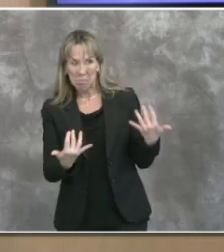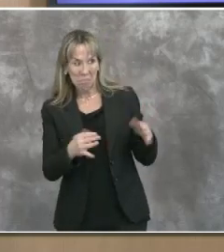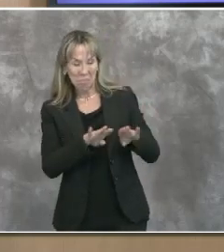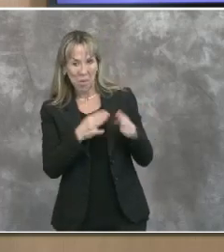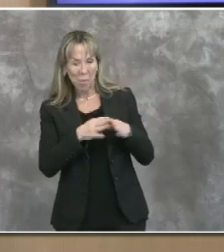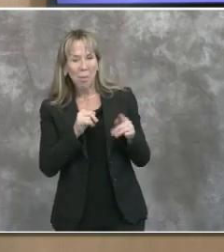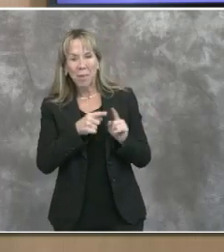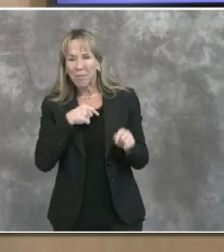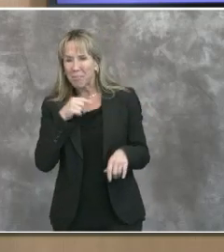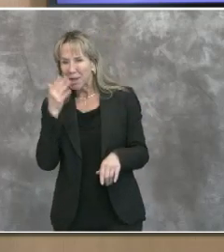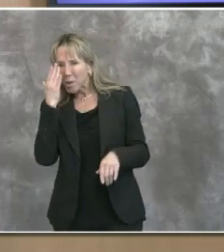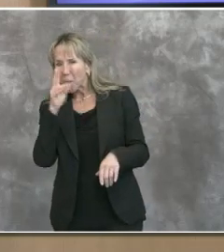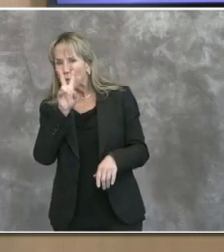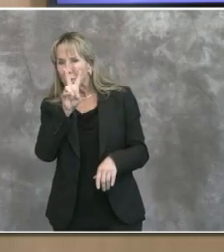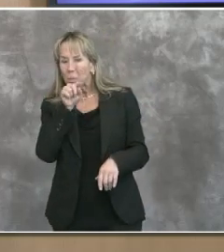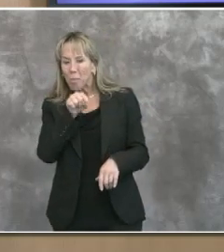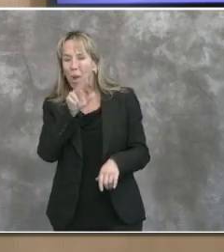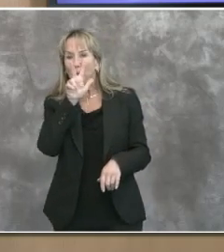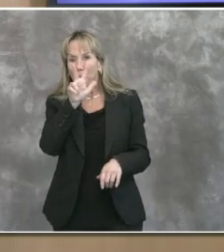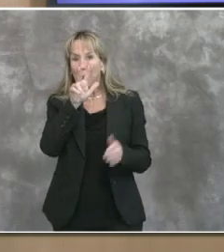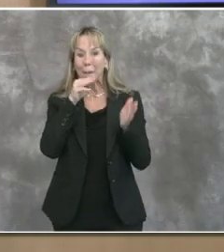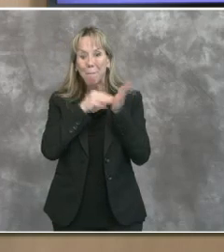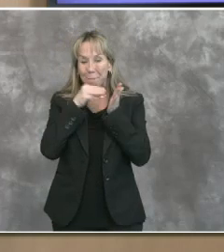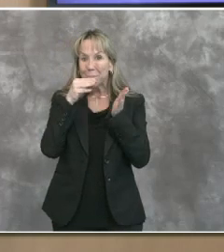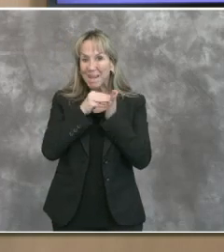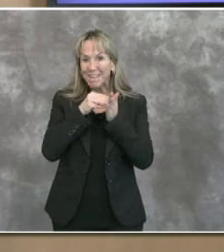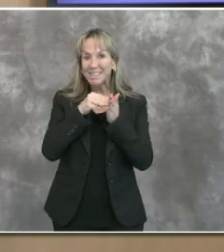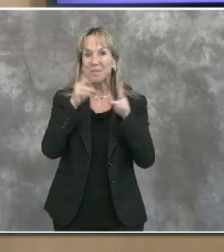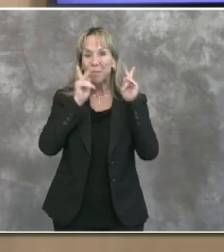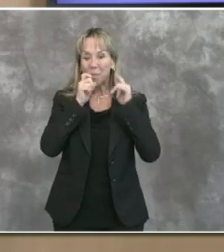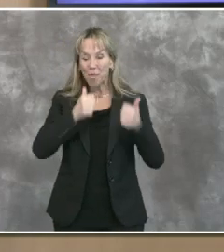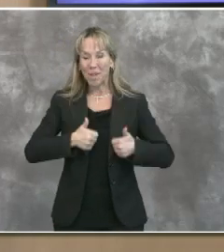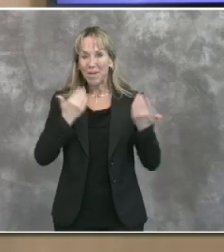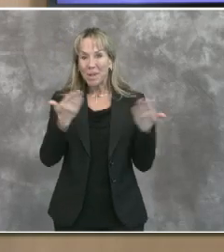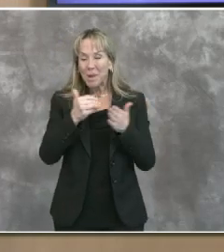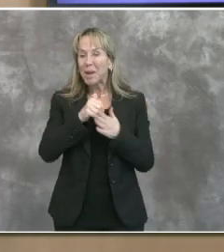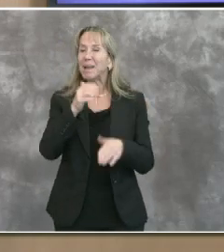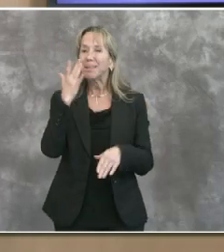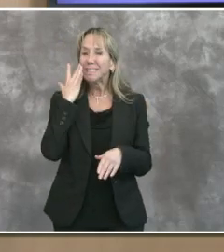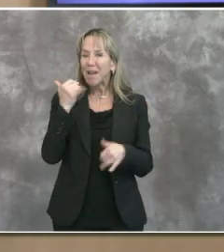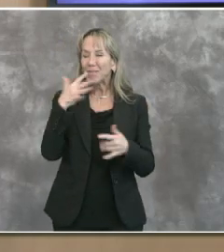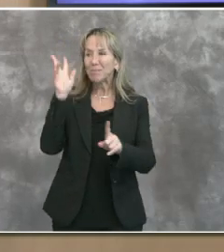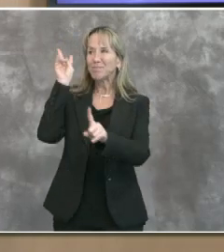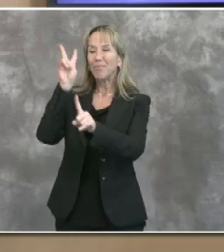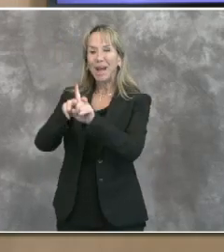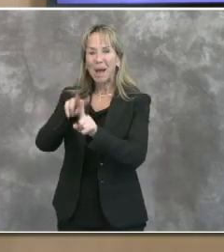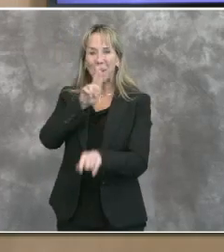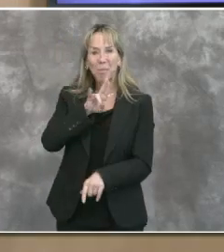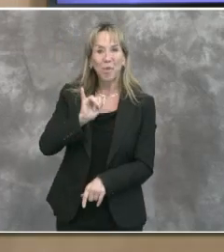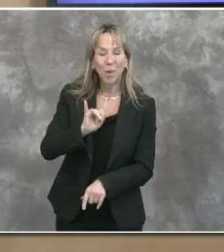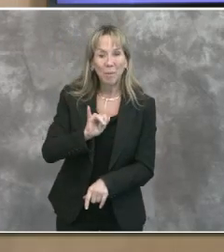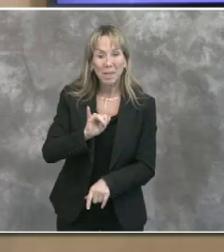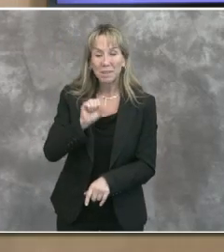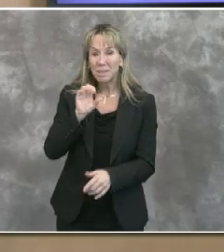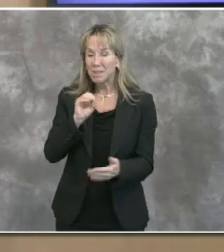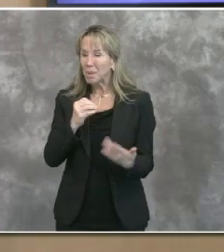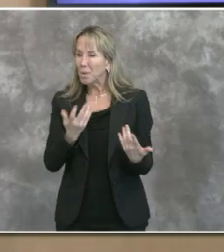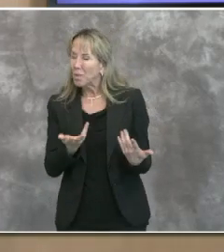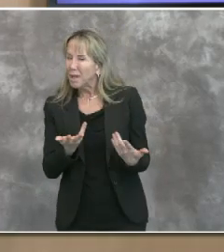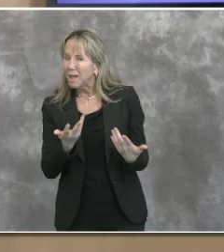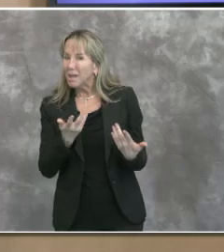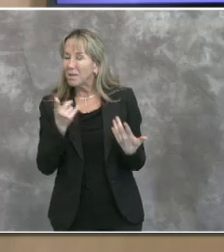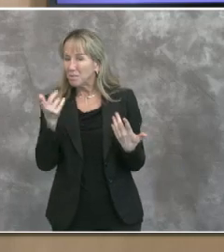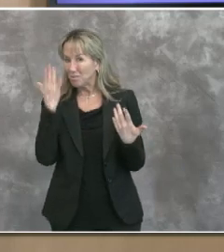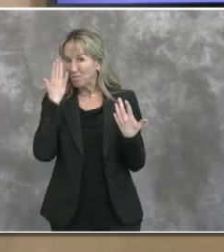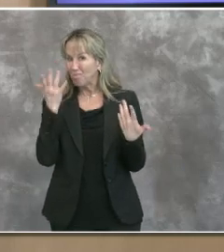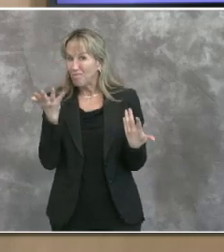about 2.3 million Californians filed for unemployment benefits in the last month. Is it really realistic for a